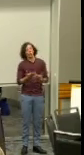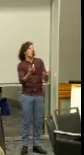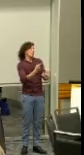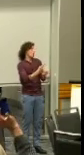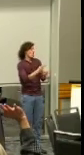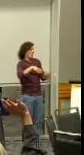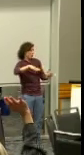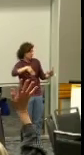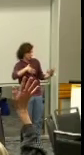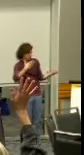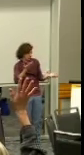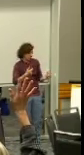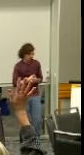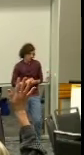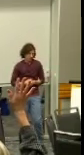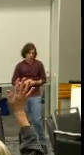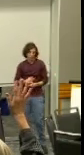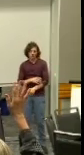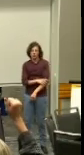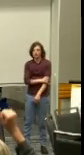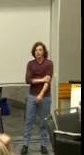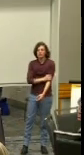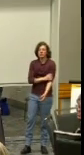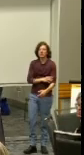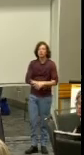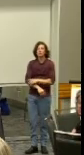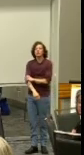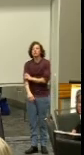as of yet. Yeah. So